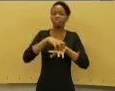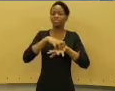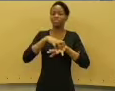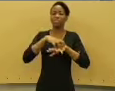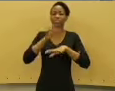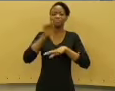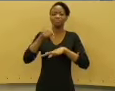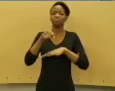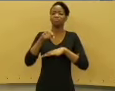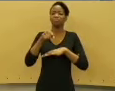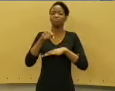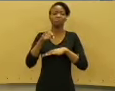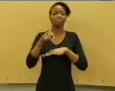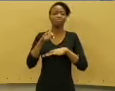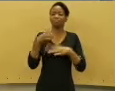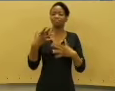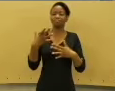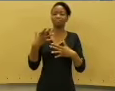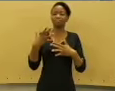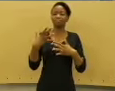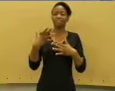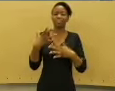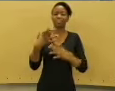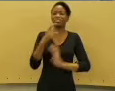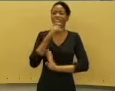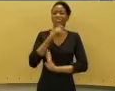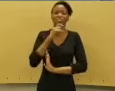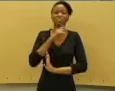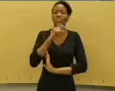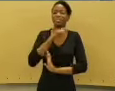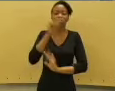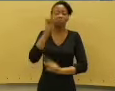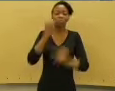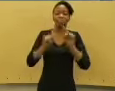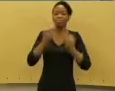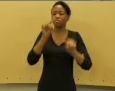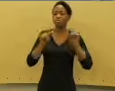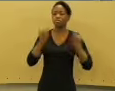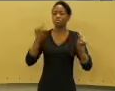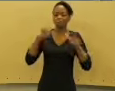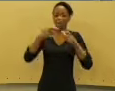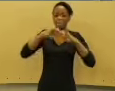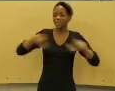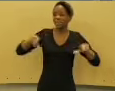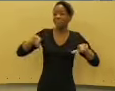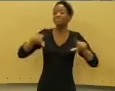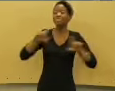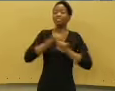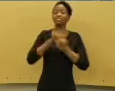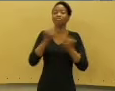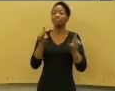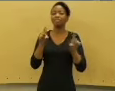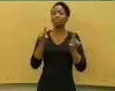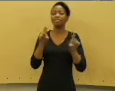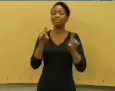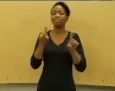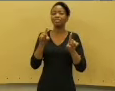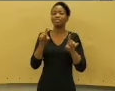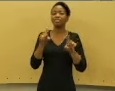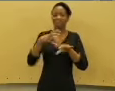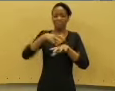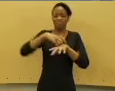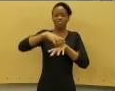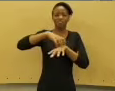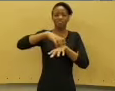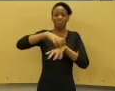buying more linen savers and you know, using my catheter, and you never gave me the option to use pleasure to